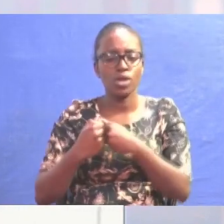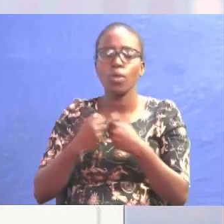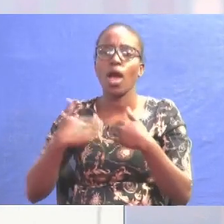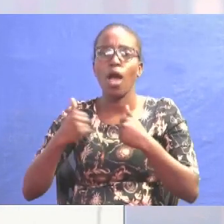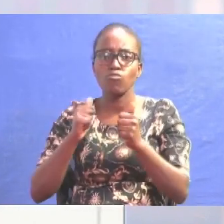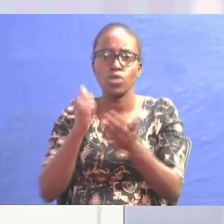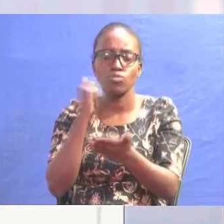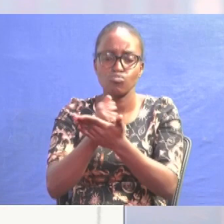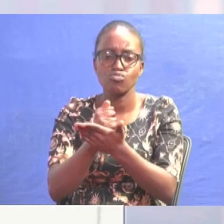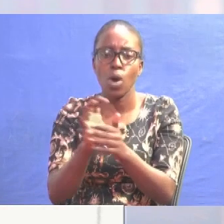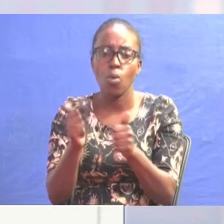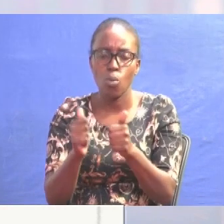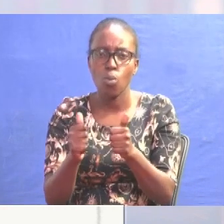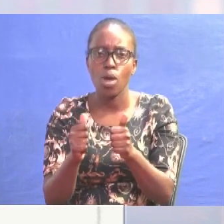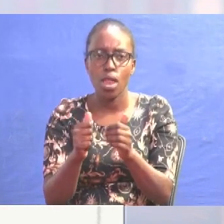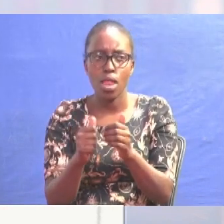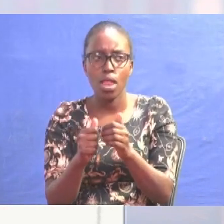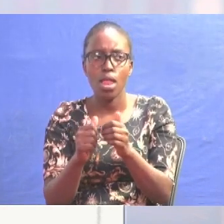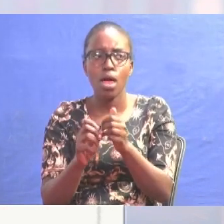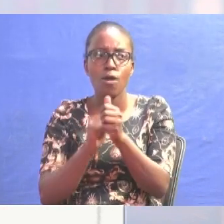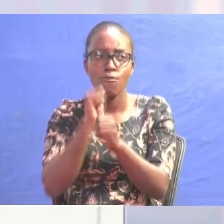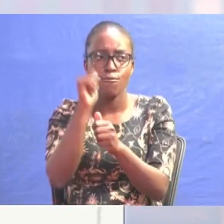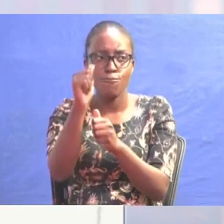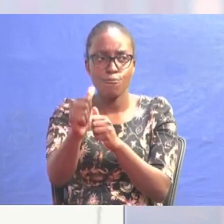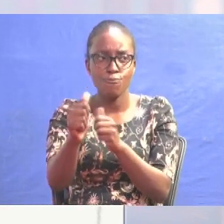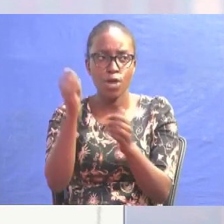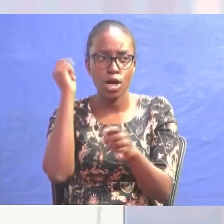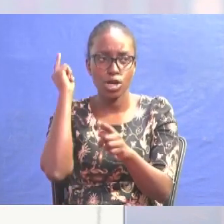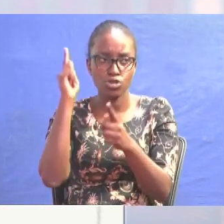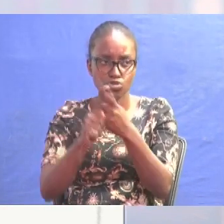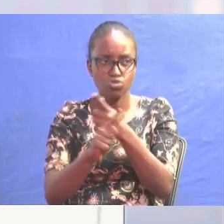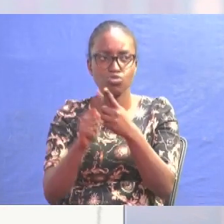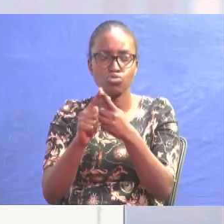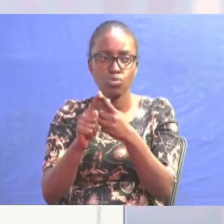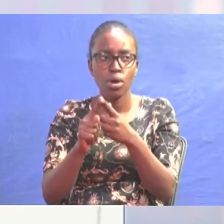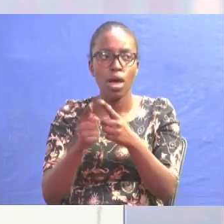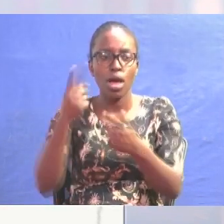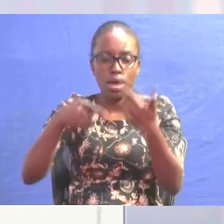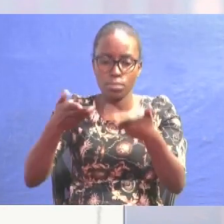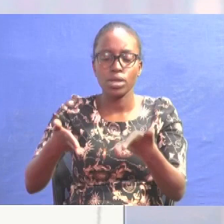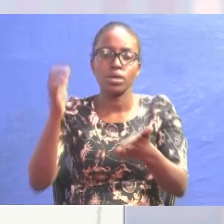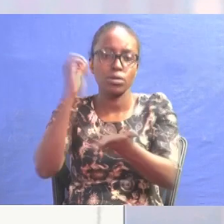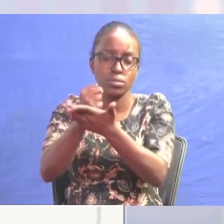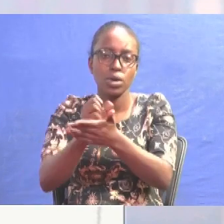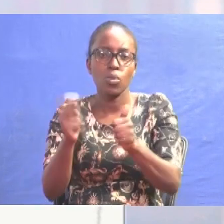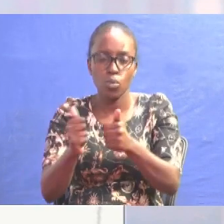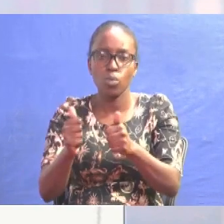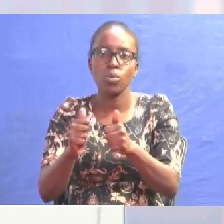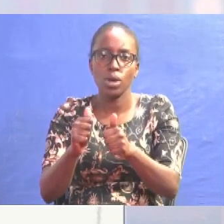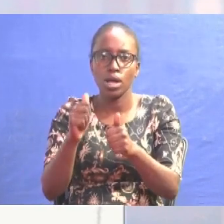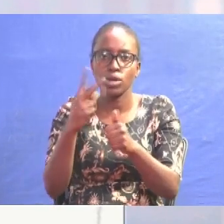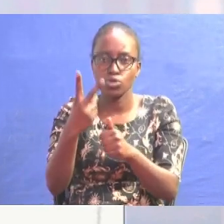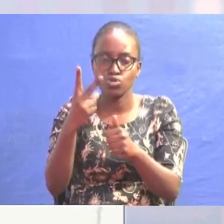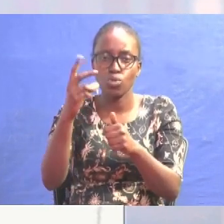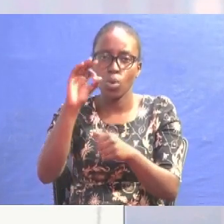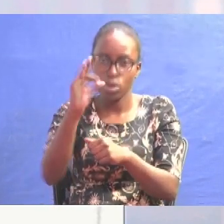too far to even come close to achieving it. I'm talking about now the two-thirds gender rule, and in regard